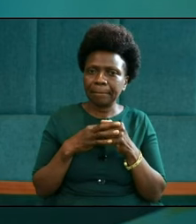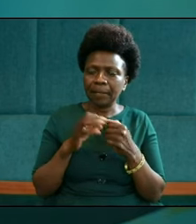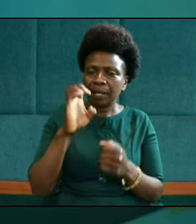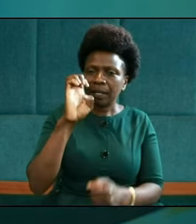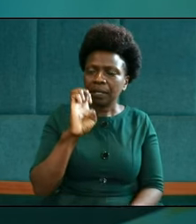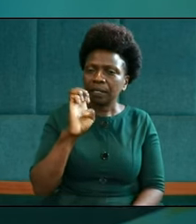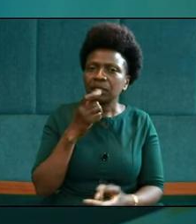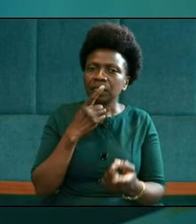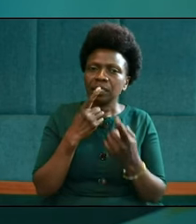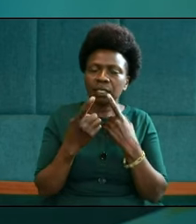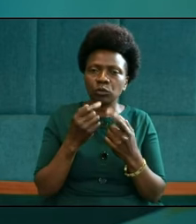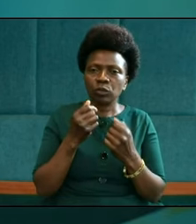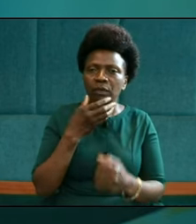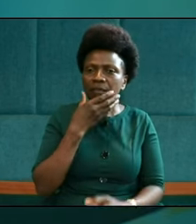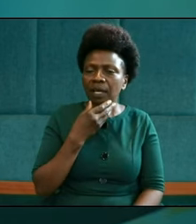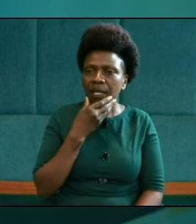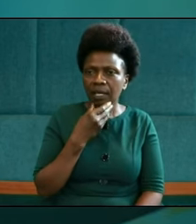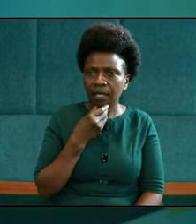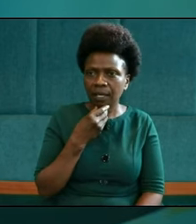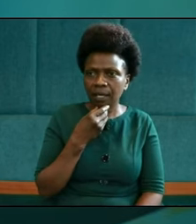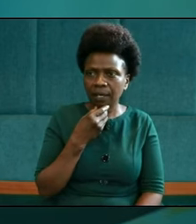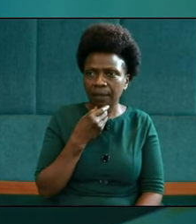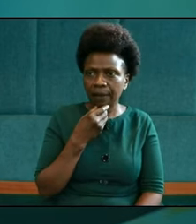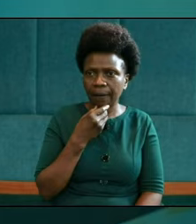Esau said to the father,